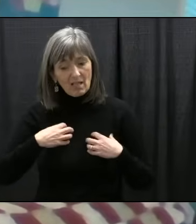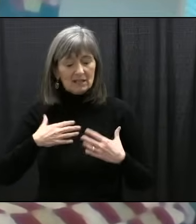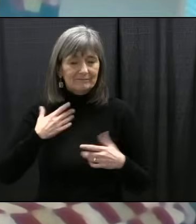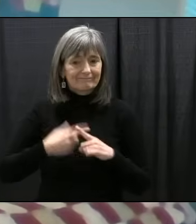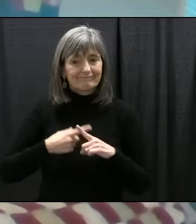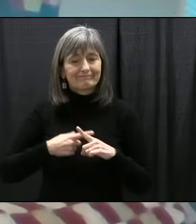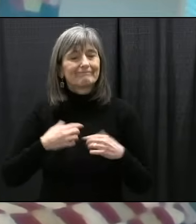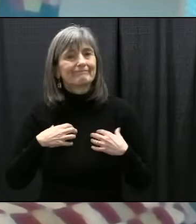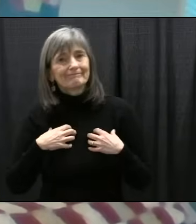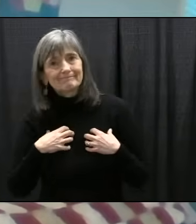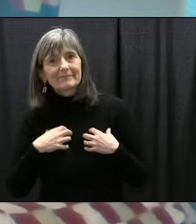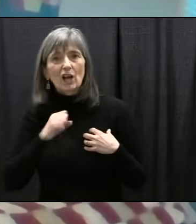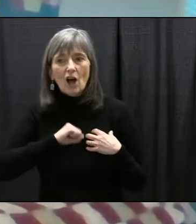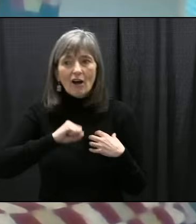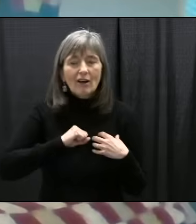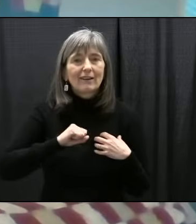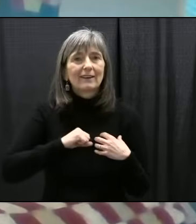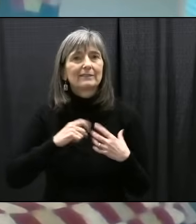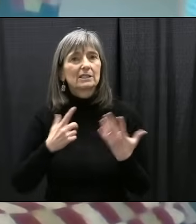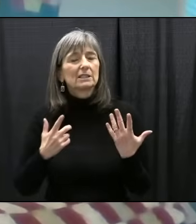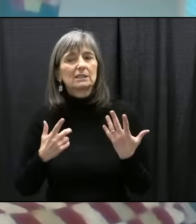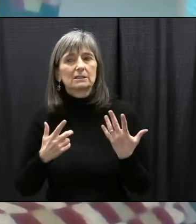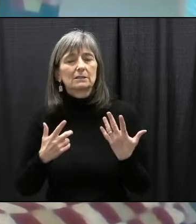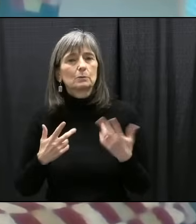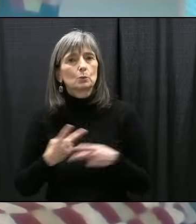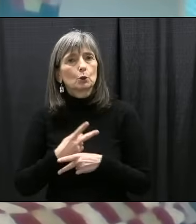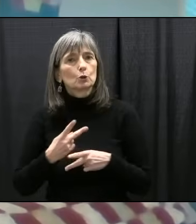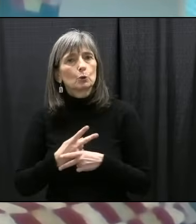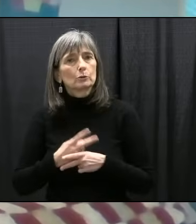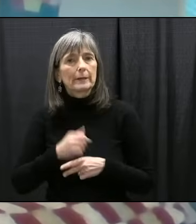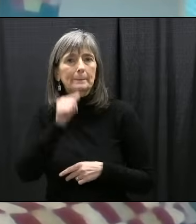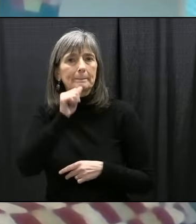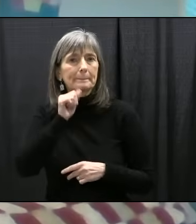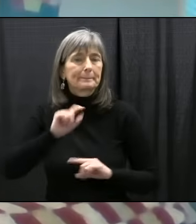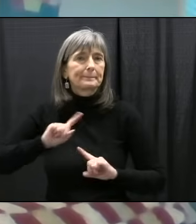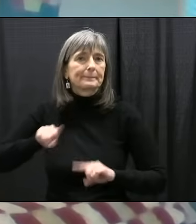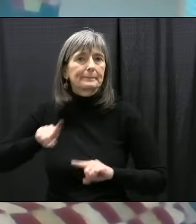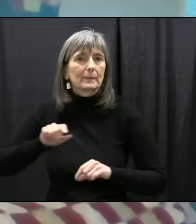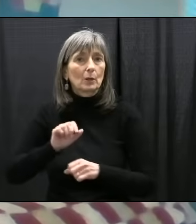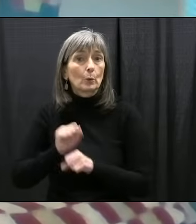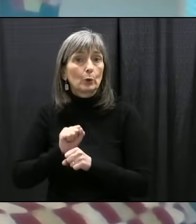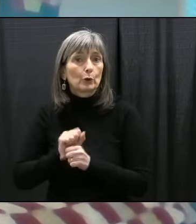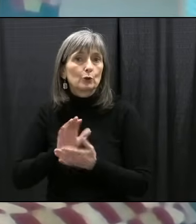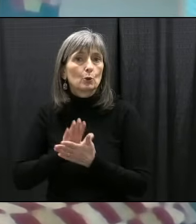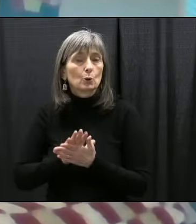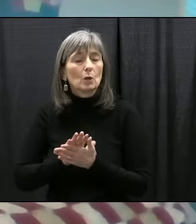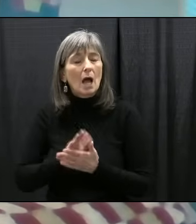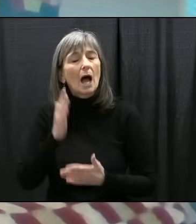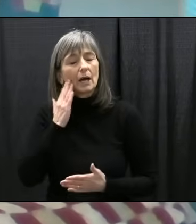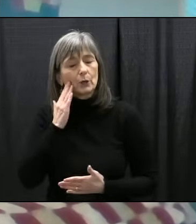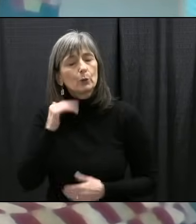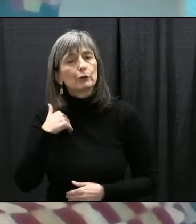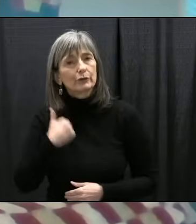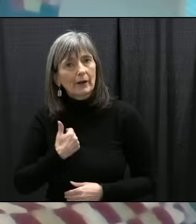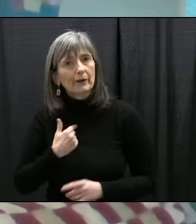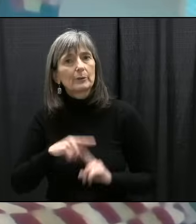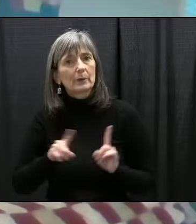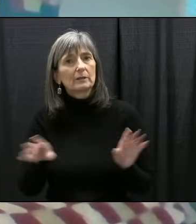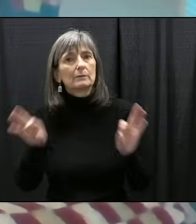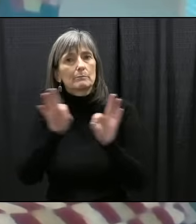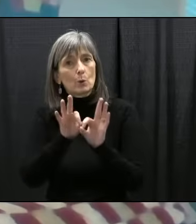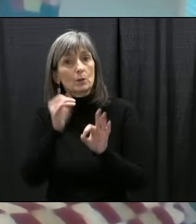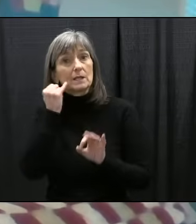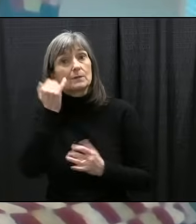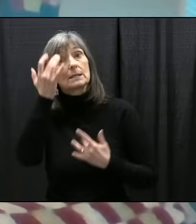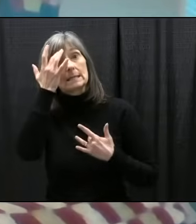illness is growing, I think. And I understand that everybody is tired, but it really, really is important